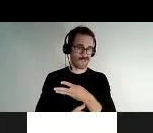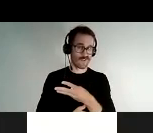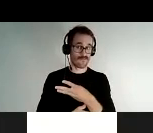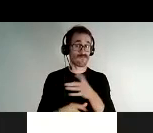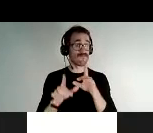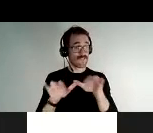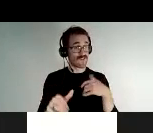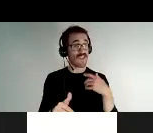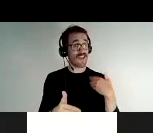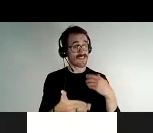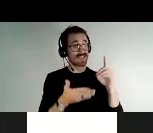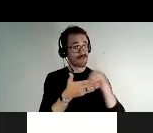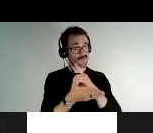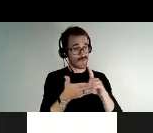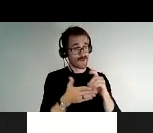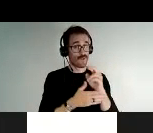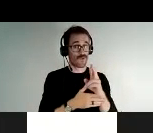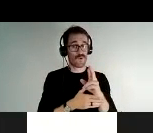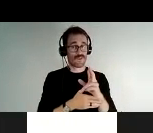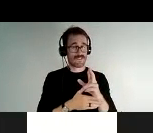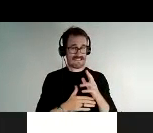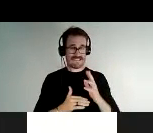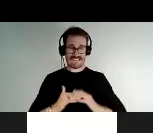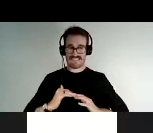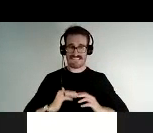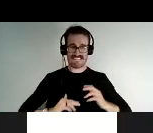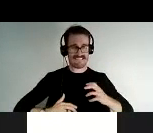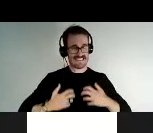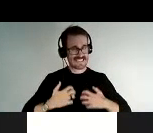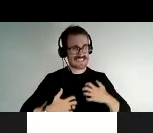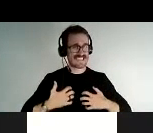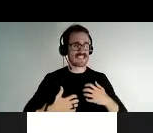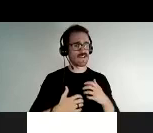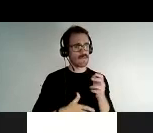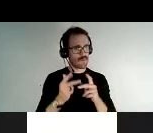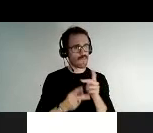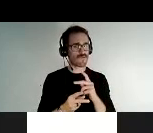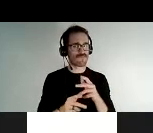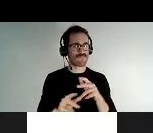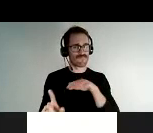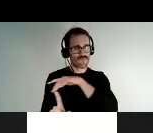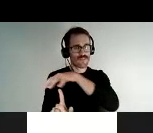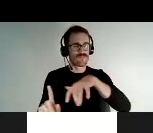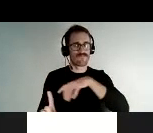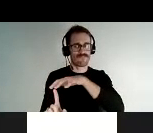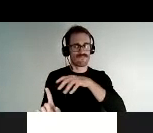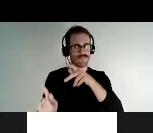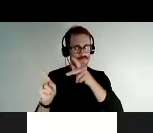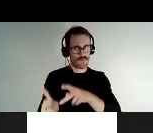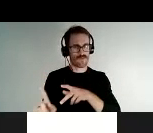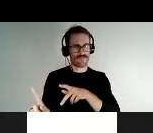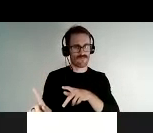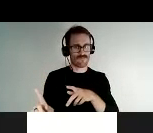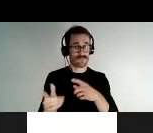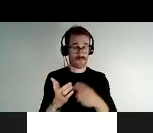and discomfort from people around them. And those types of discrimination, sometimes they're quite systemic